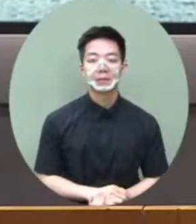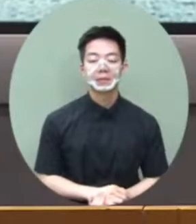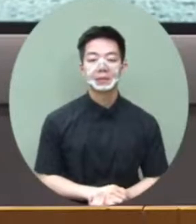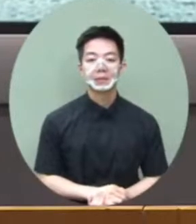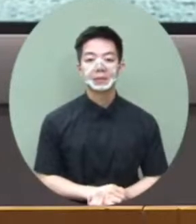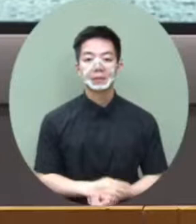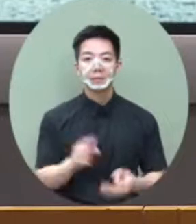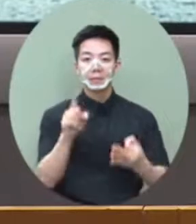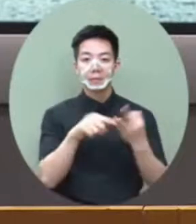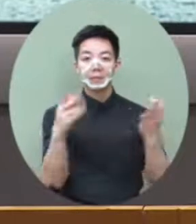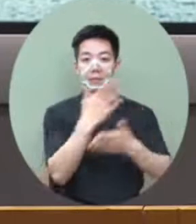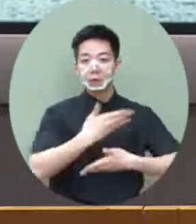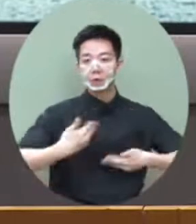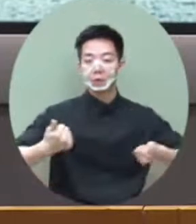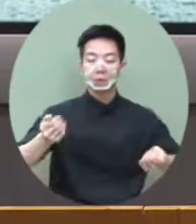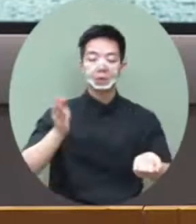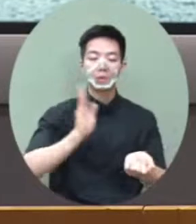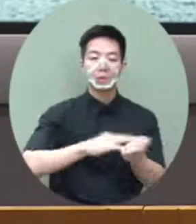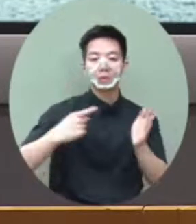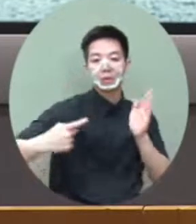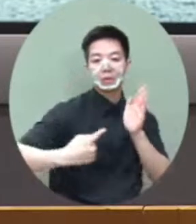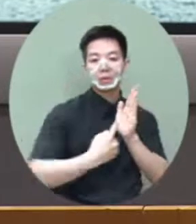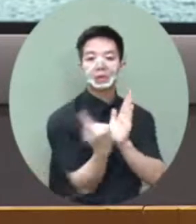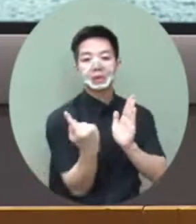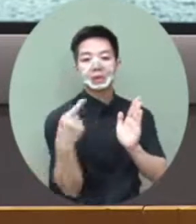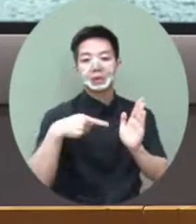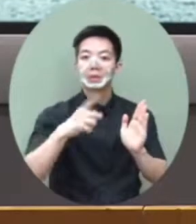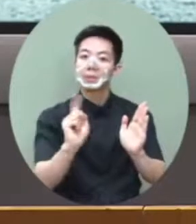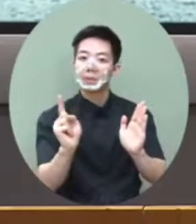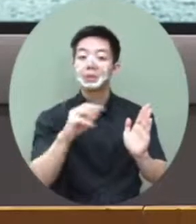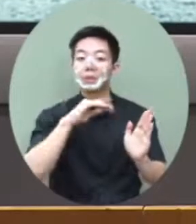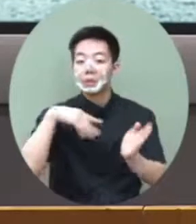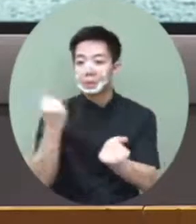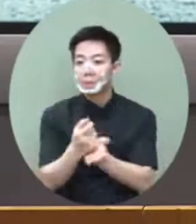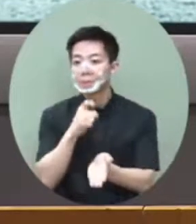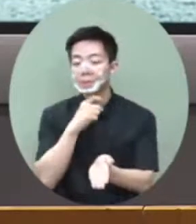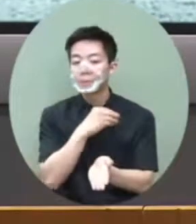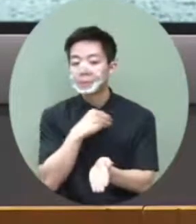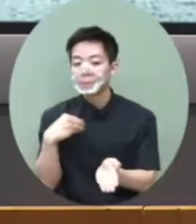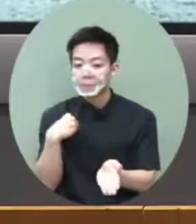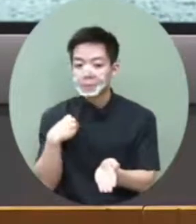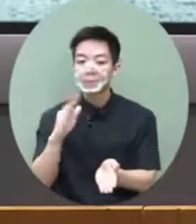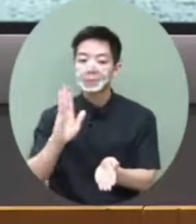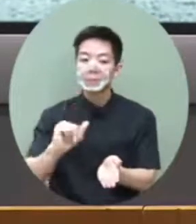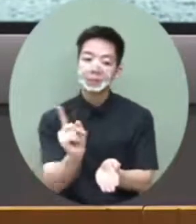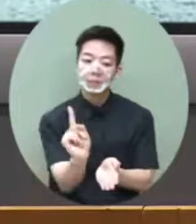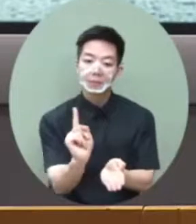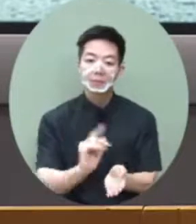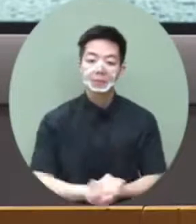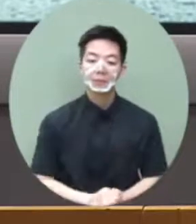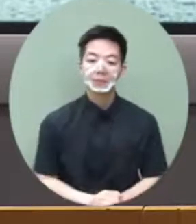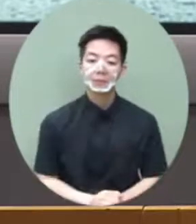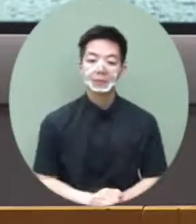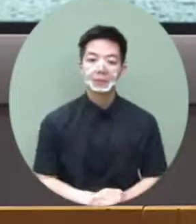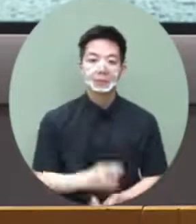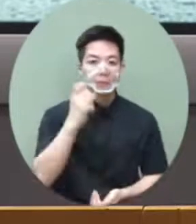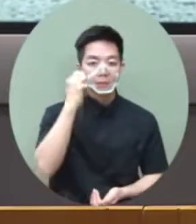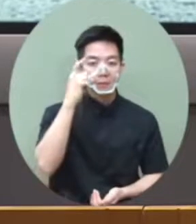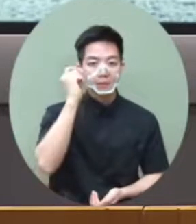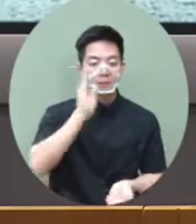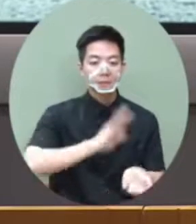vaccine. In Hong Kong, well, registered